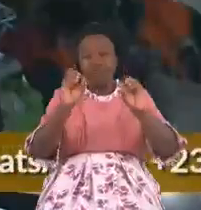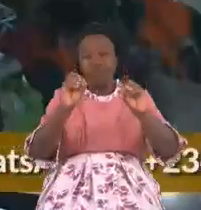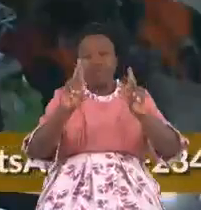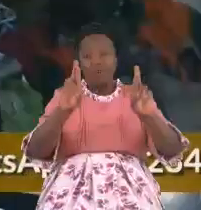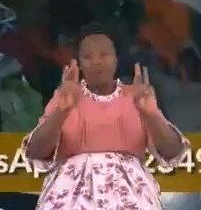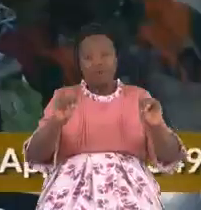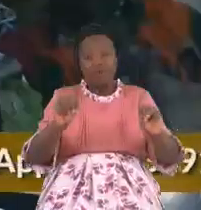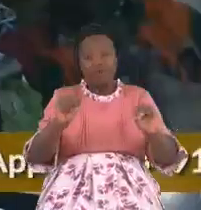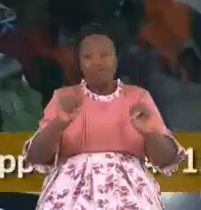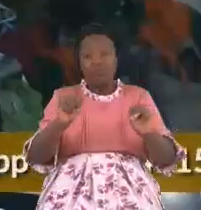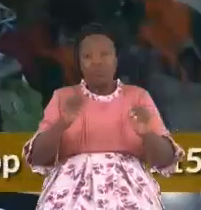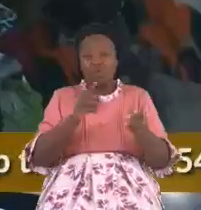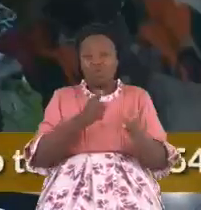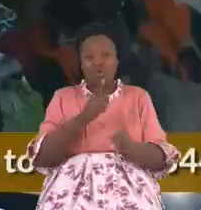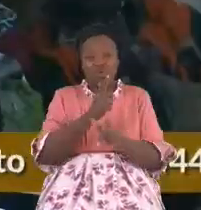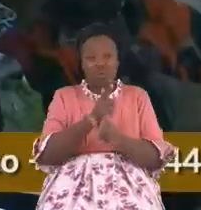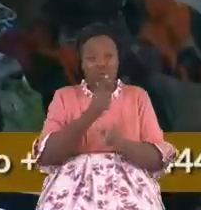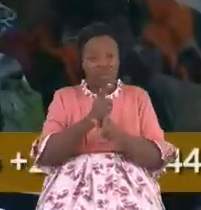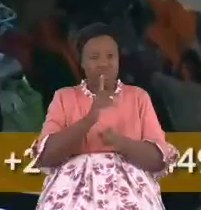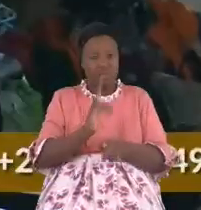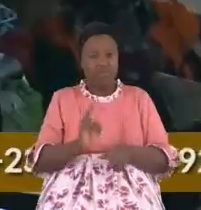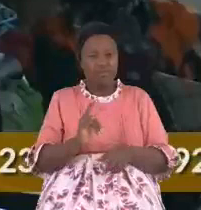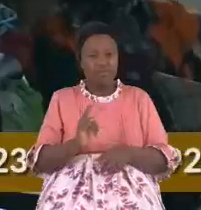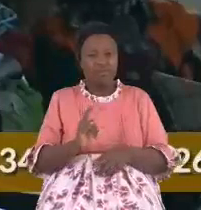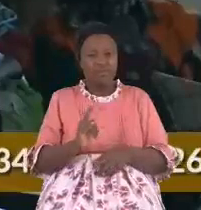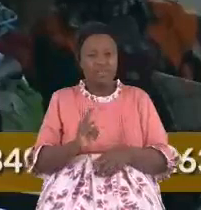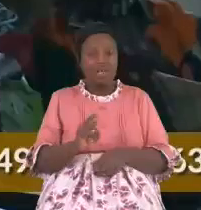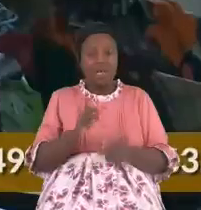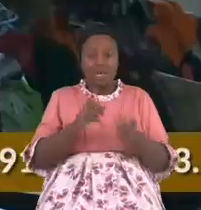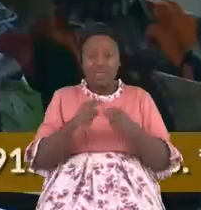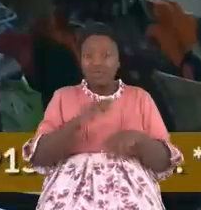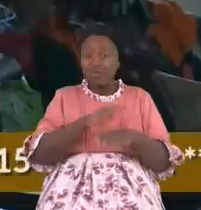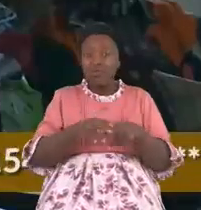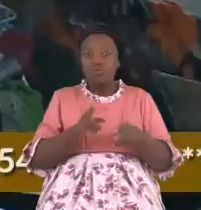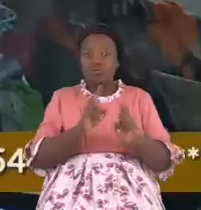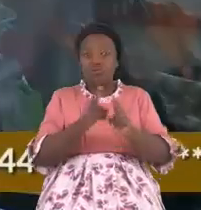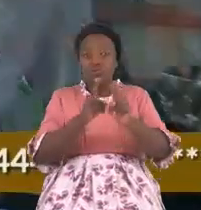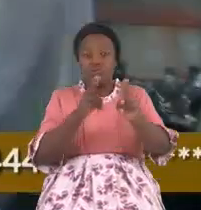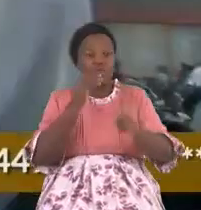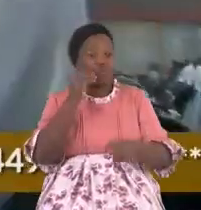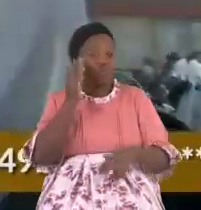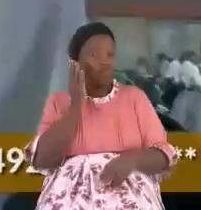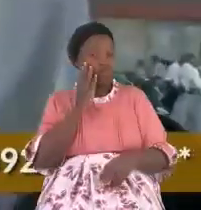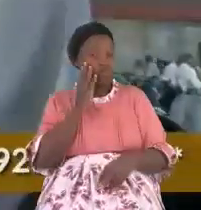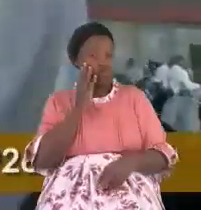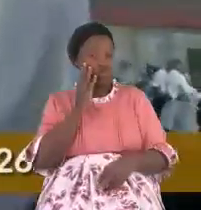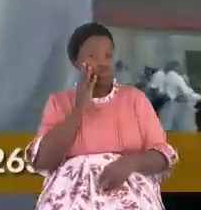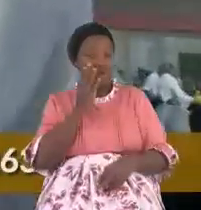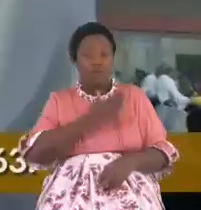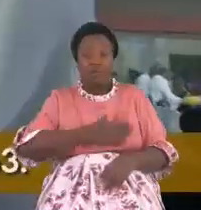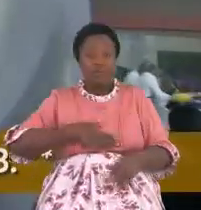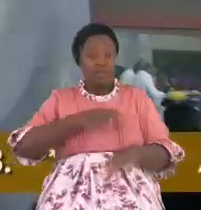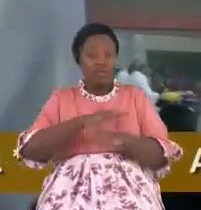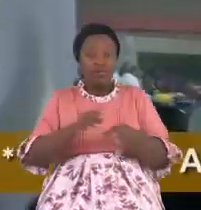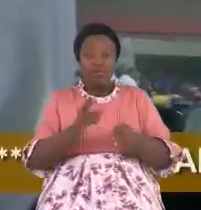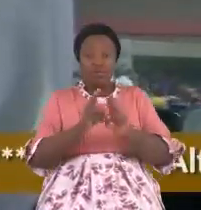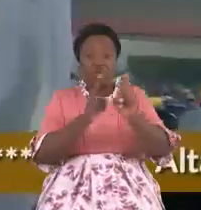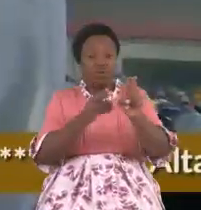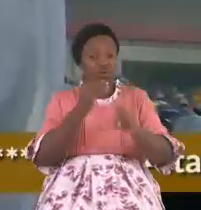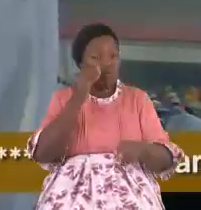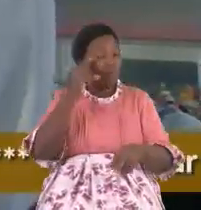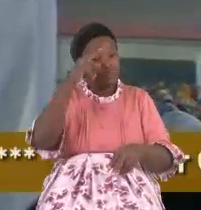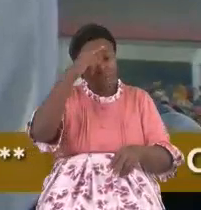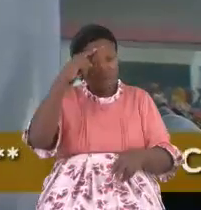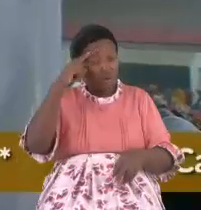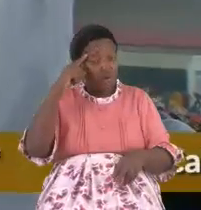very shortly to pray the miracle prayer for everyone and be preparing yourself